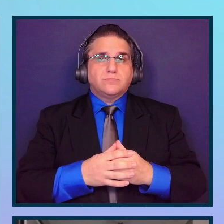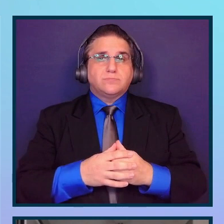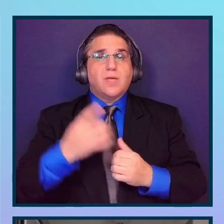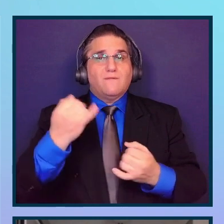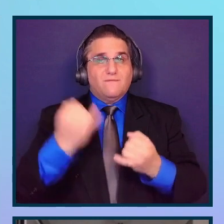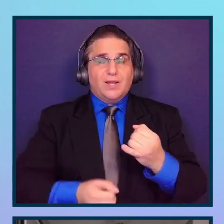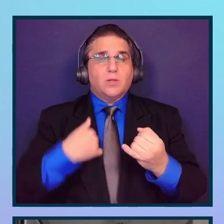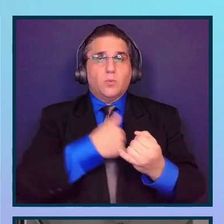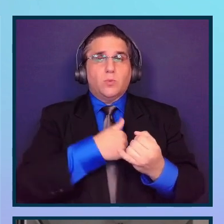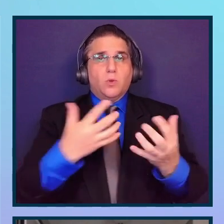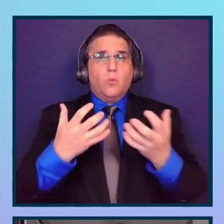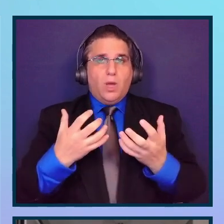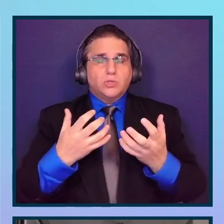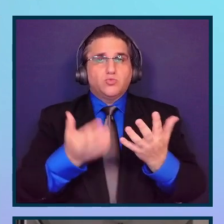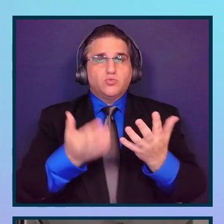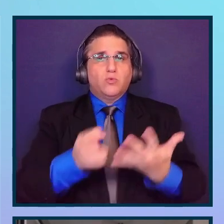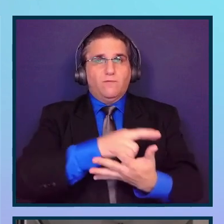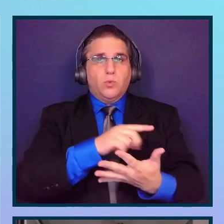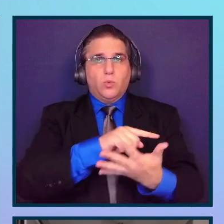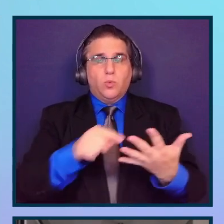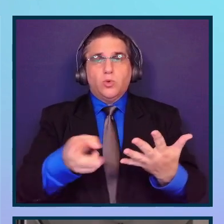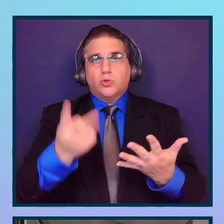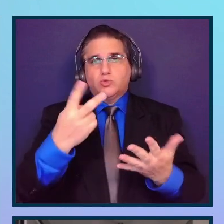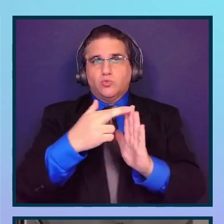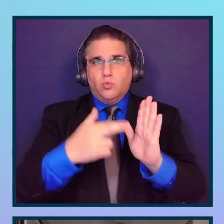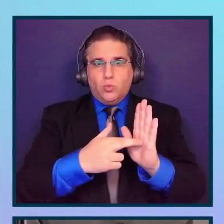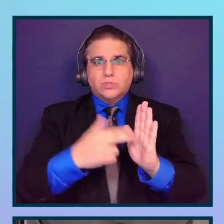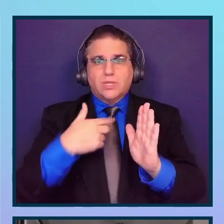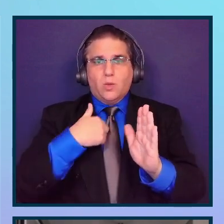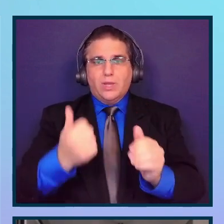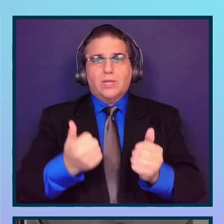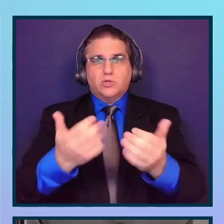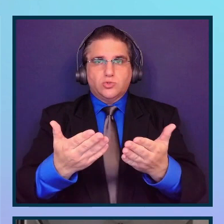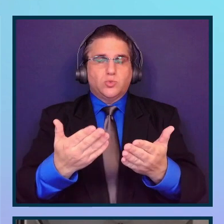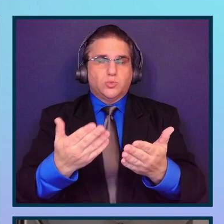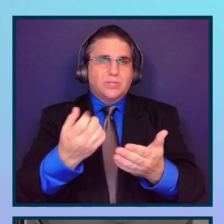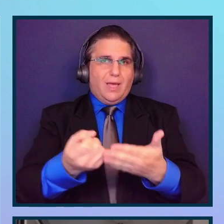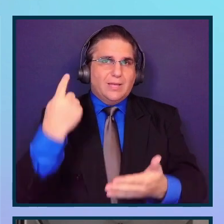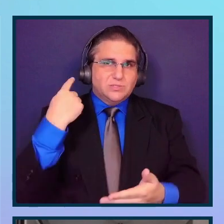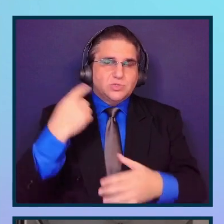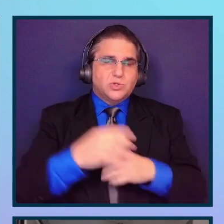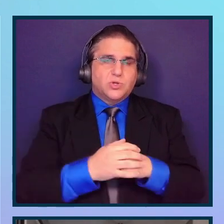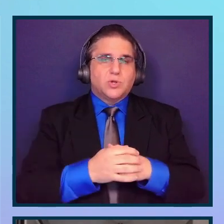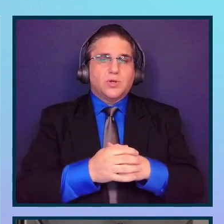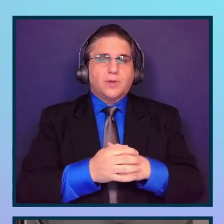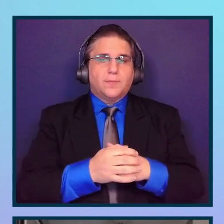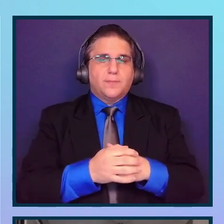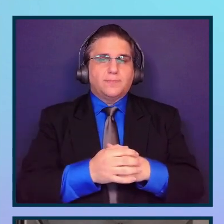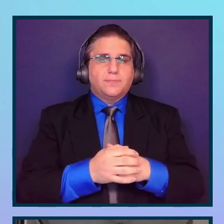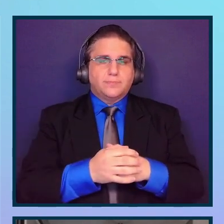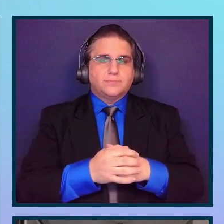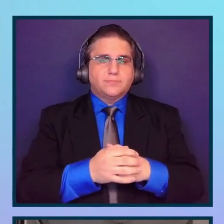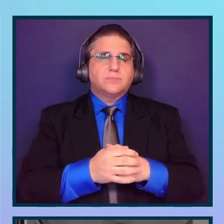Finally, we wanted to kind of review two rules that we had introduced last year that have